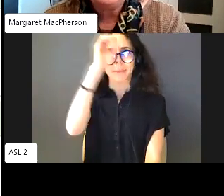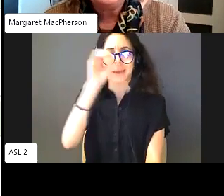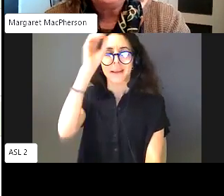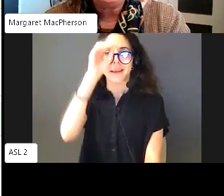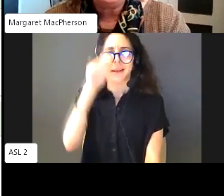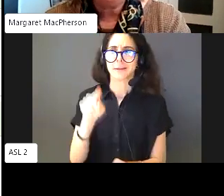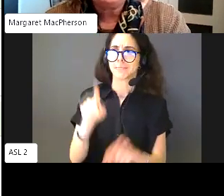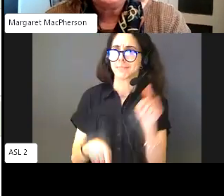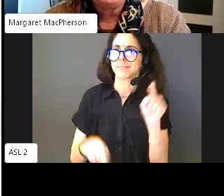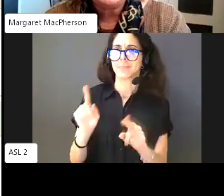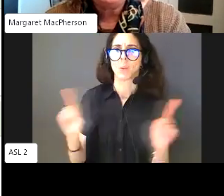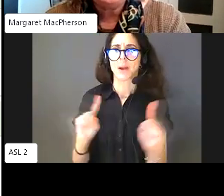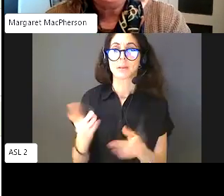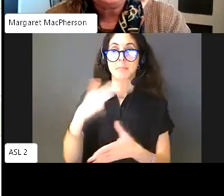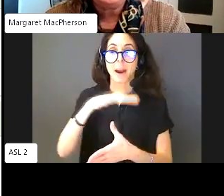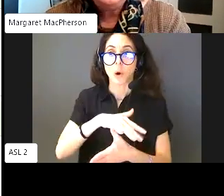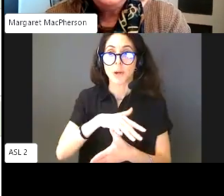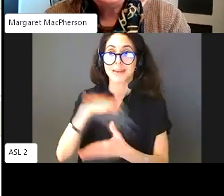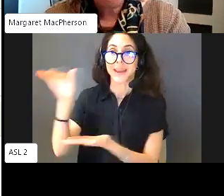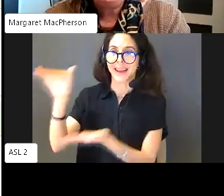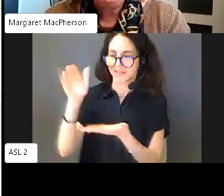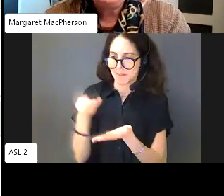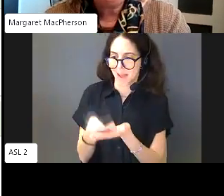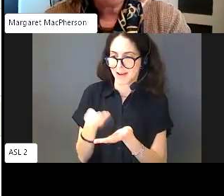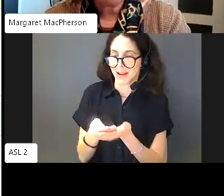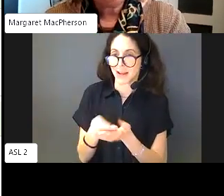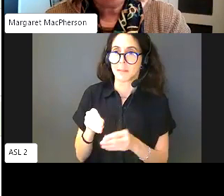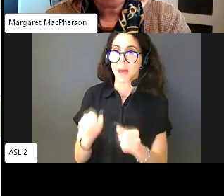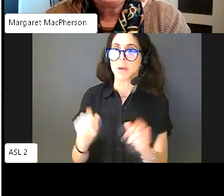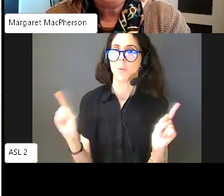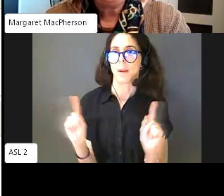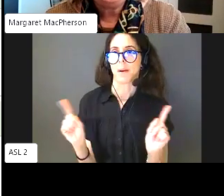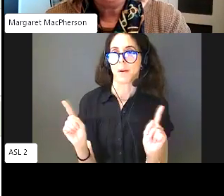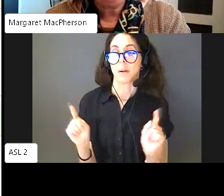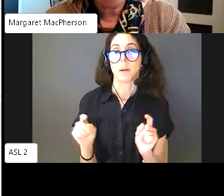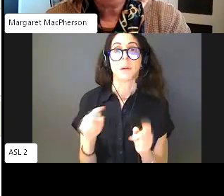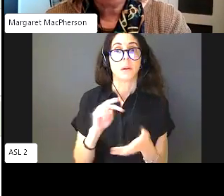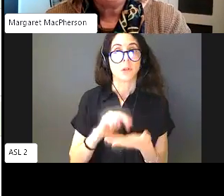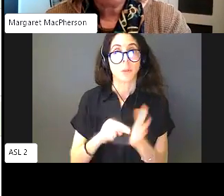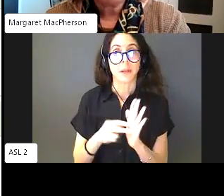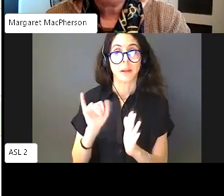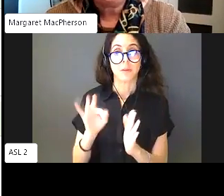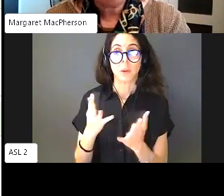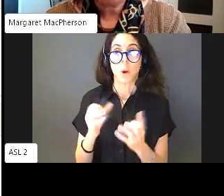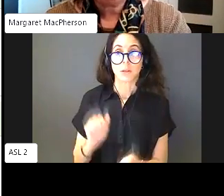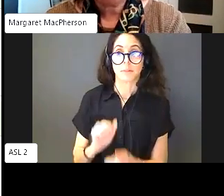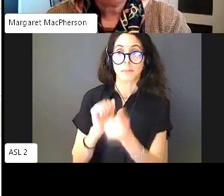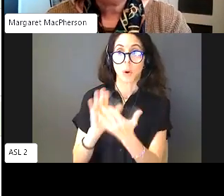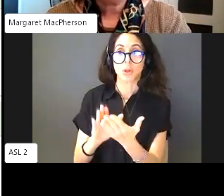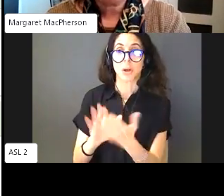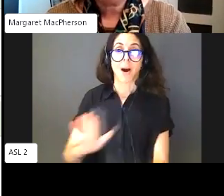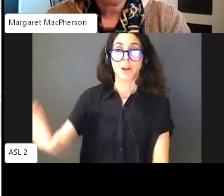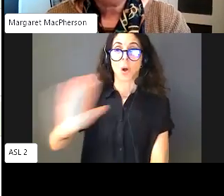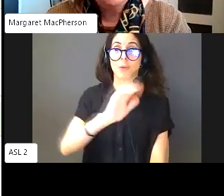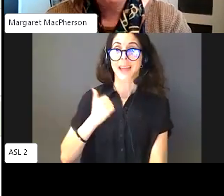our priorities are, where funding priorities are. And so if we're going to talk about a pan-Canadian approach, then we want to be starting from